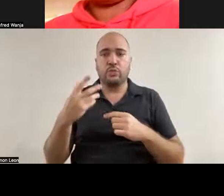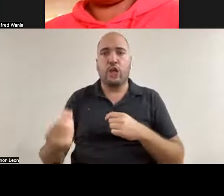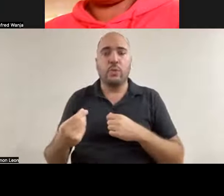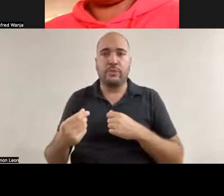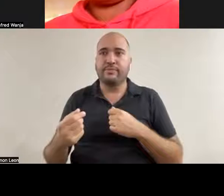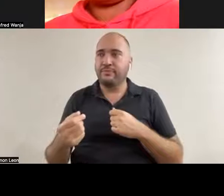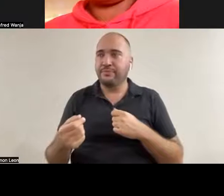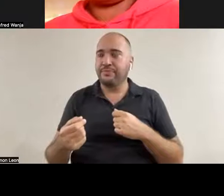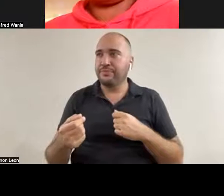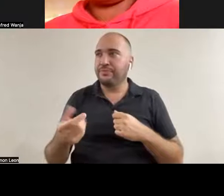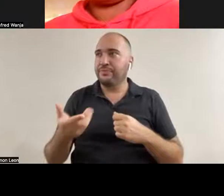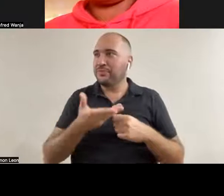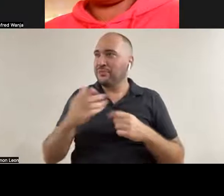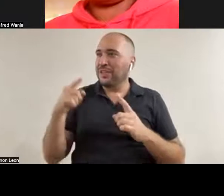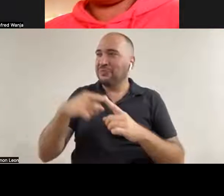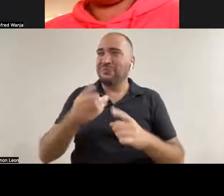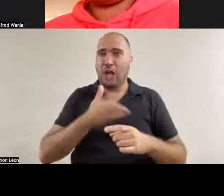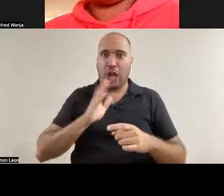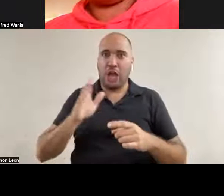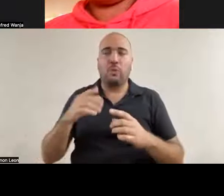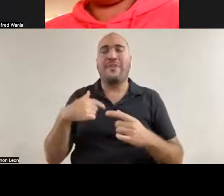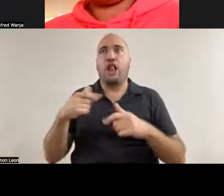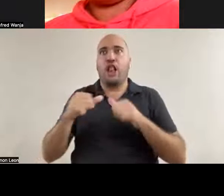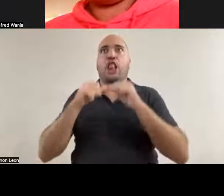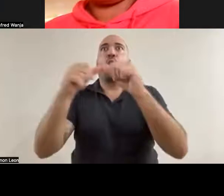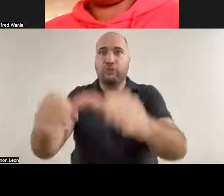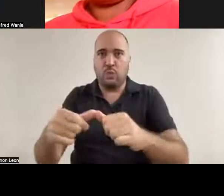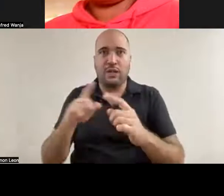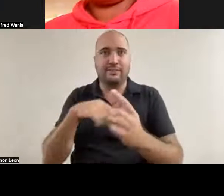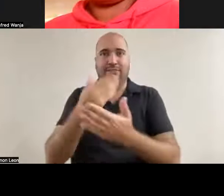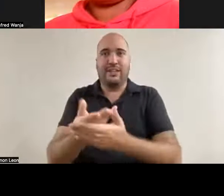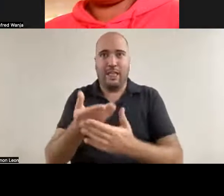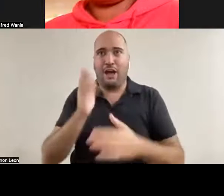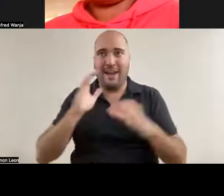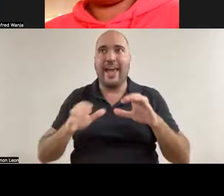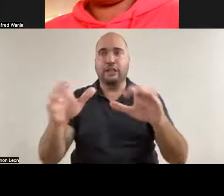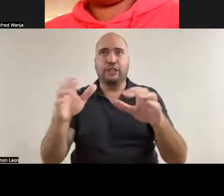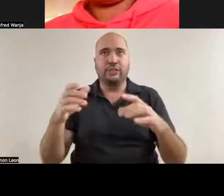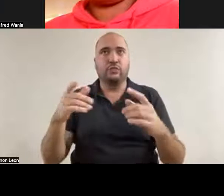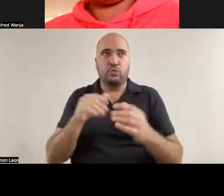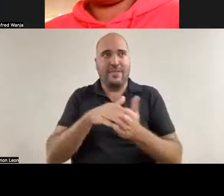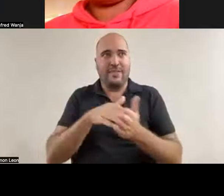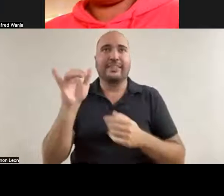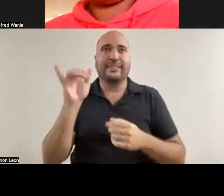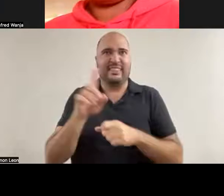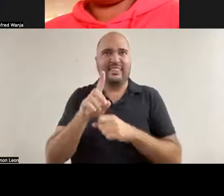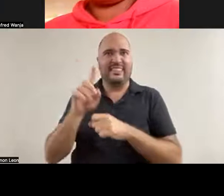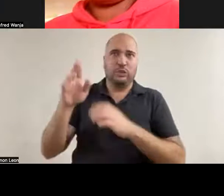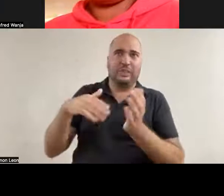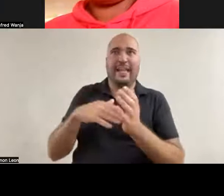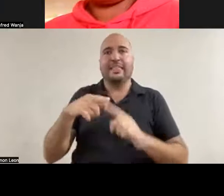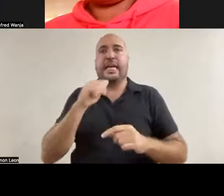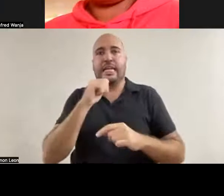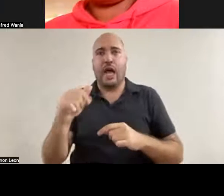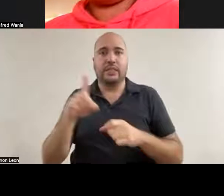our actions reflect the vision that New Zealand is a non-disabling society. So that's where my advocacy